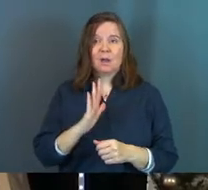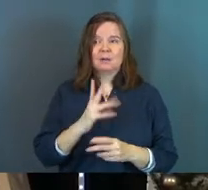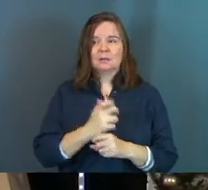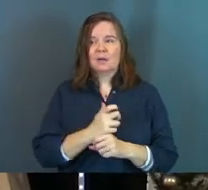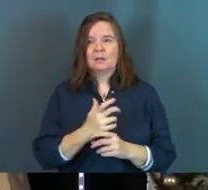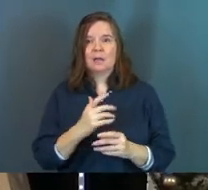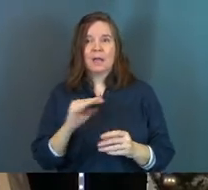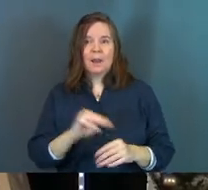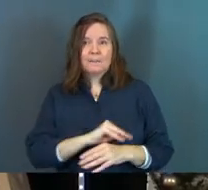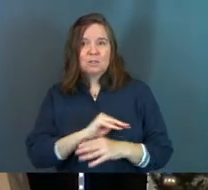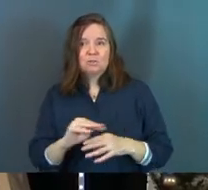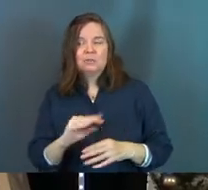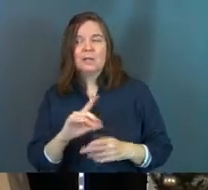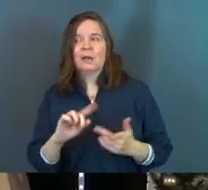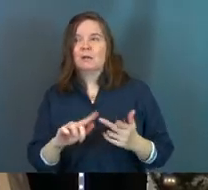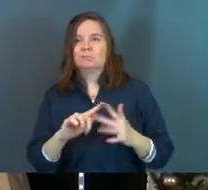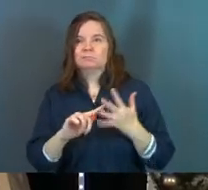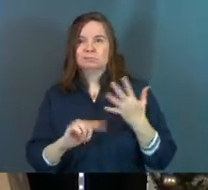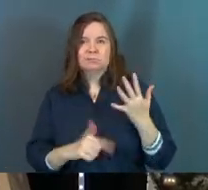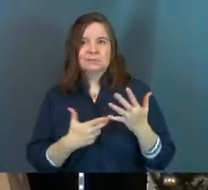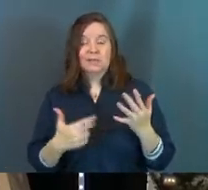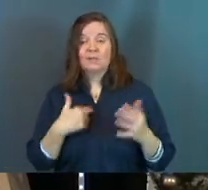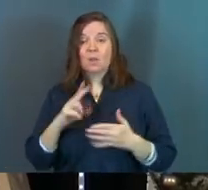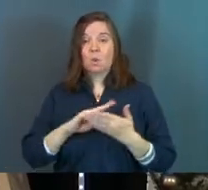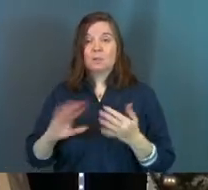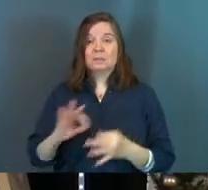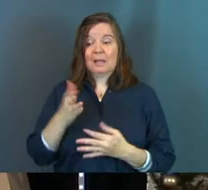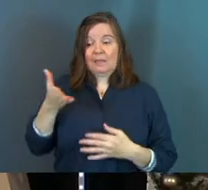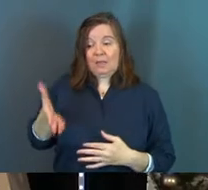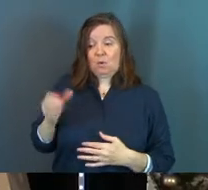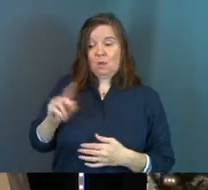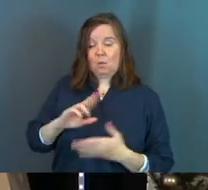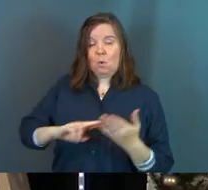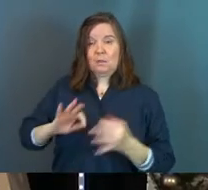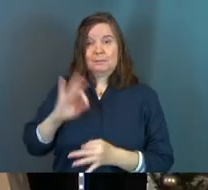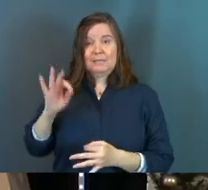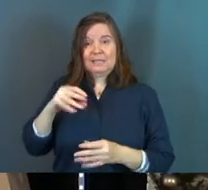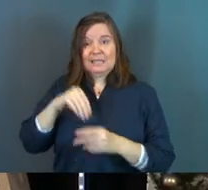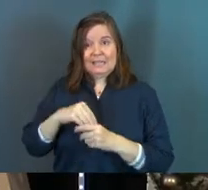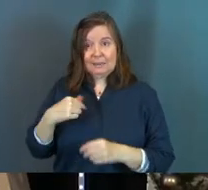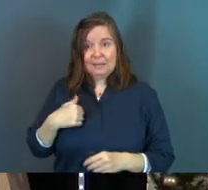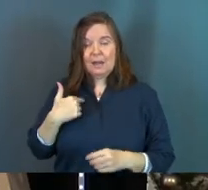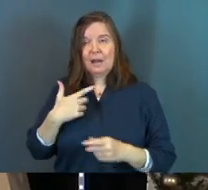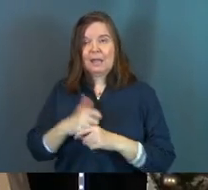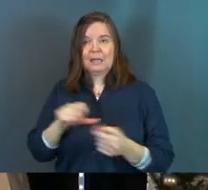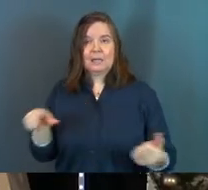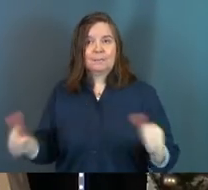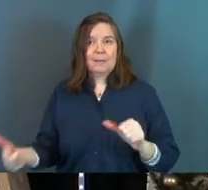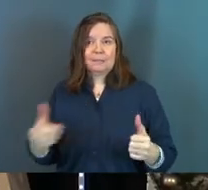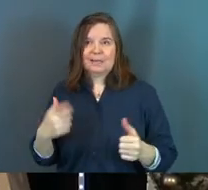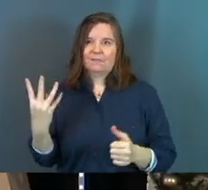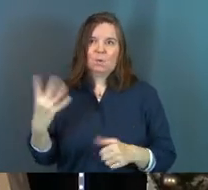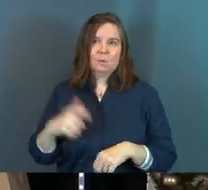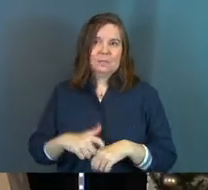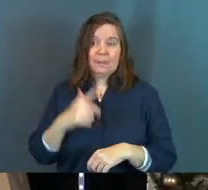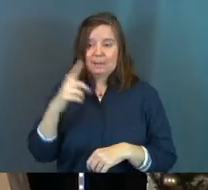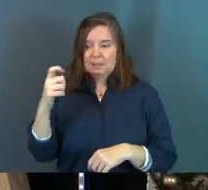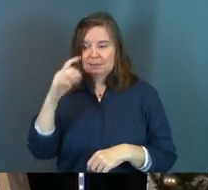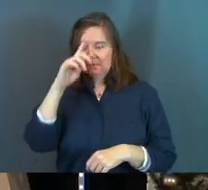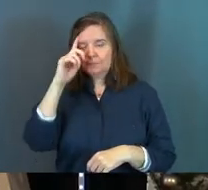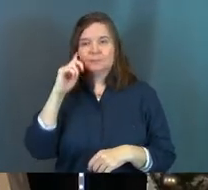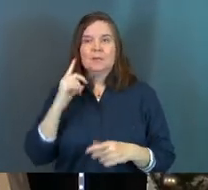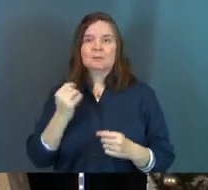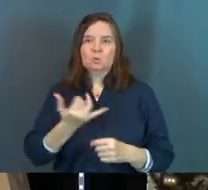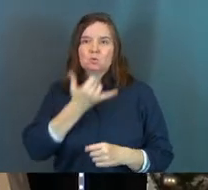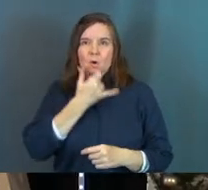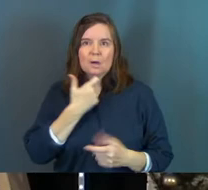got, you know, ministry and all this stuff, and the Holy Spirit's there, okay? The Holy Spirit's in me, and I get baptized like 4 times because I kept